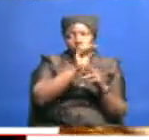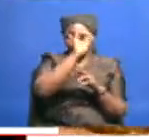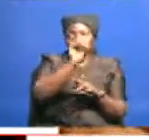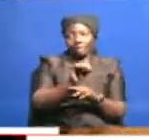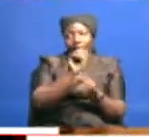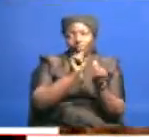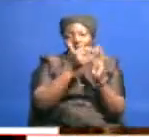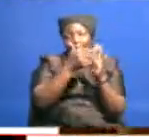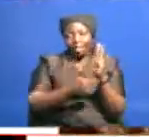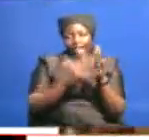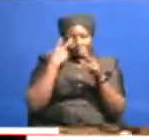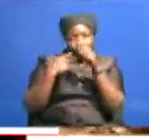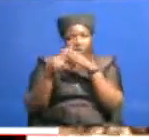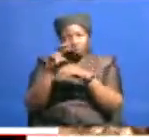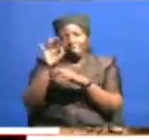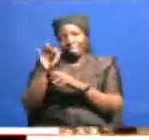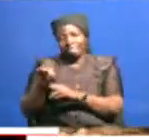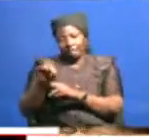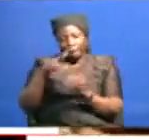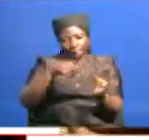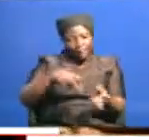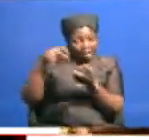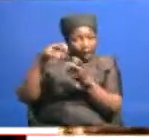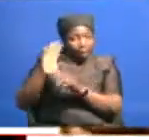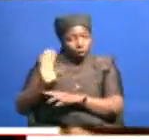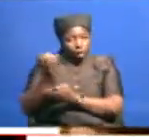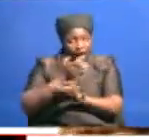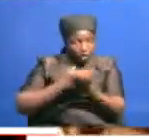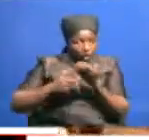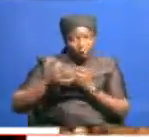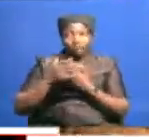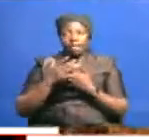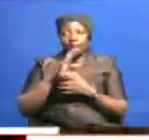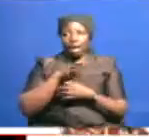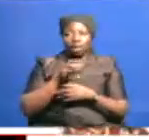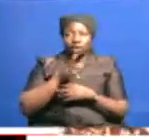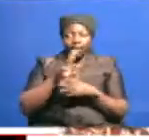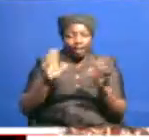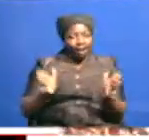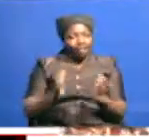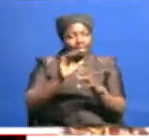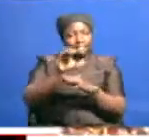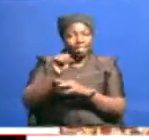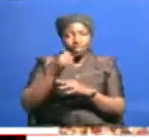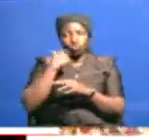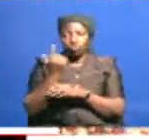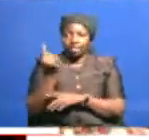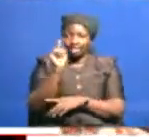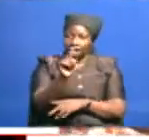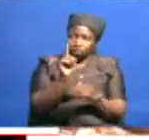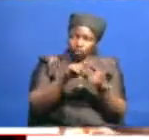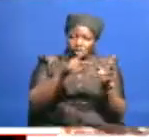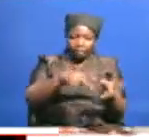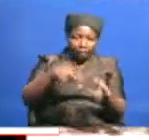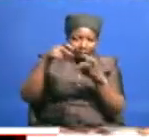2030. Mining, Blue Economy and Maritime Affairs Cabinet Secretary Salim Mvurya, who toured Vialo Mines in